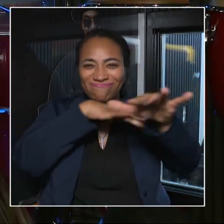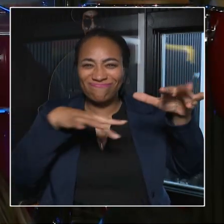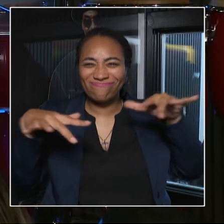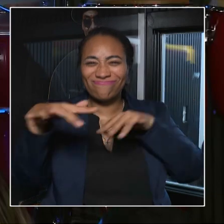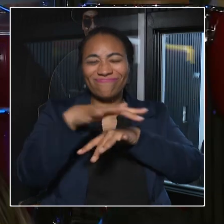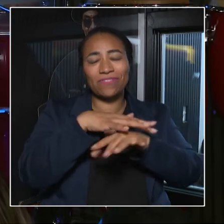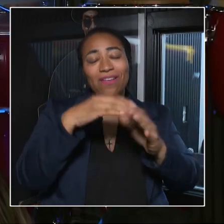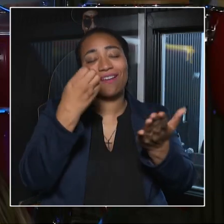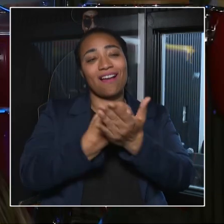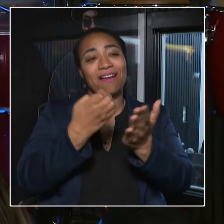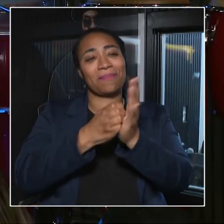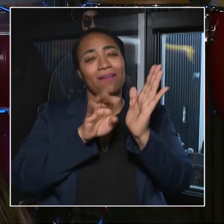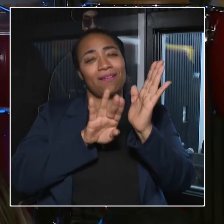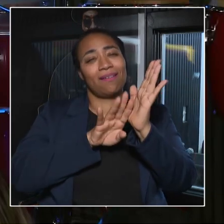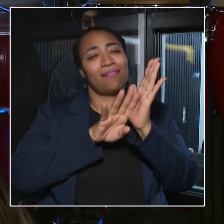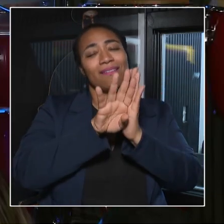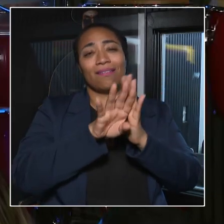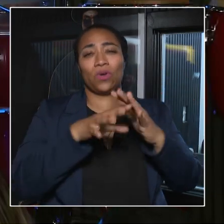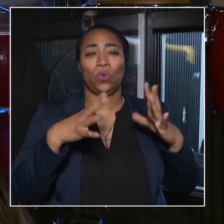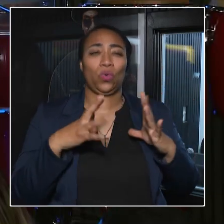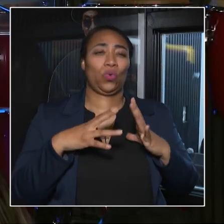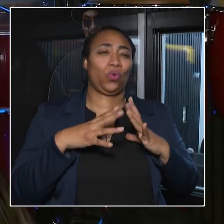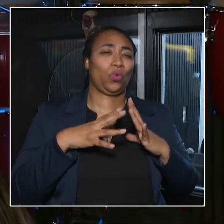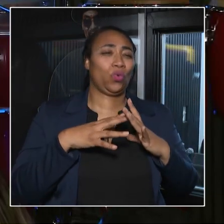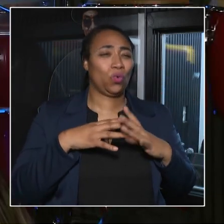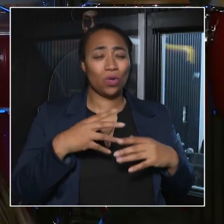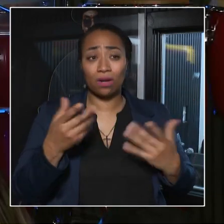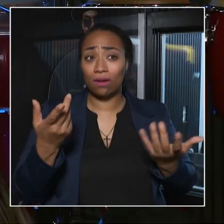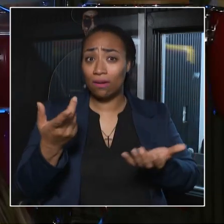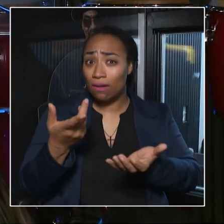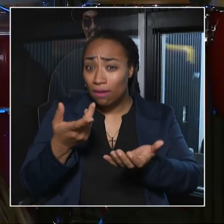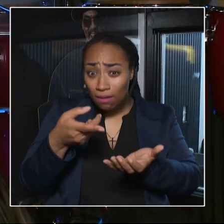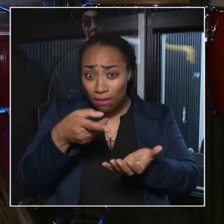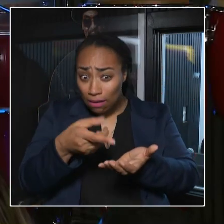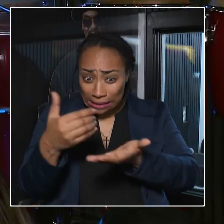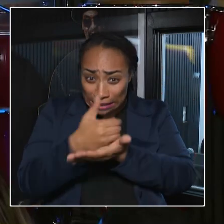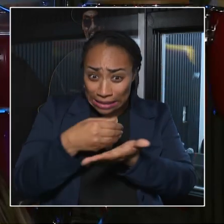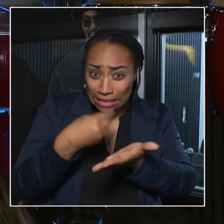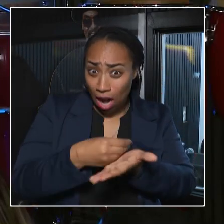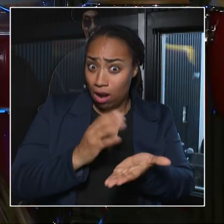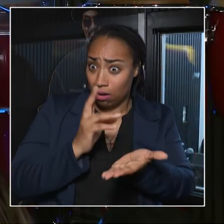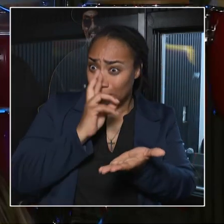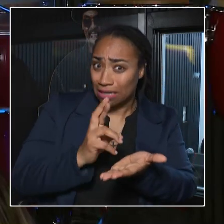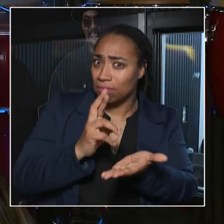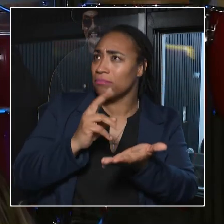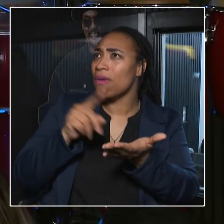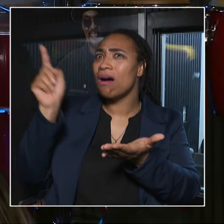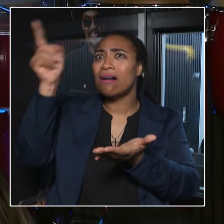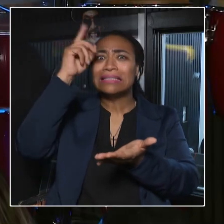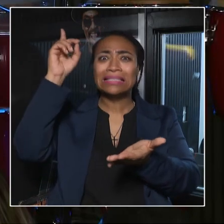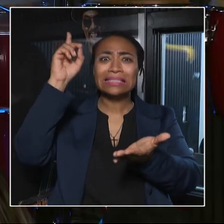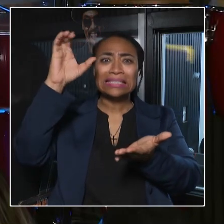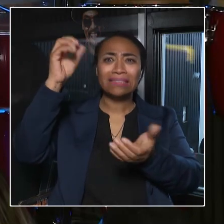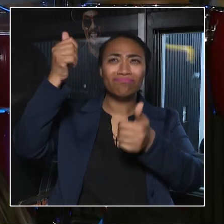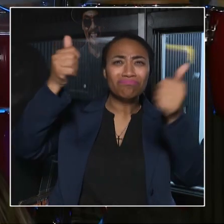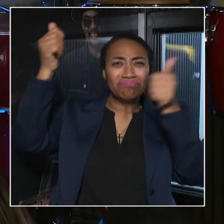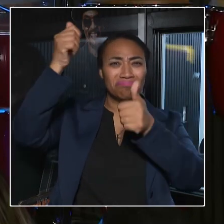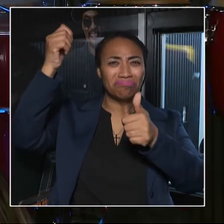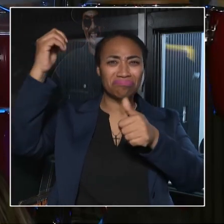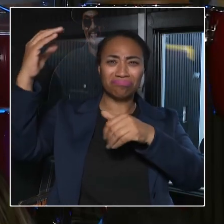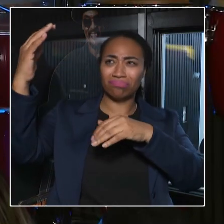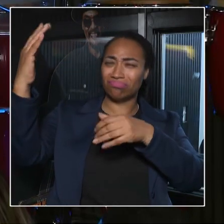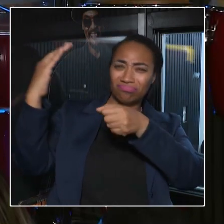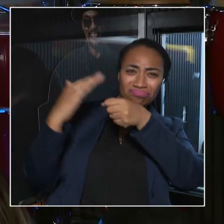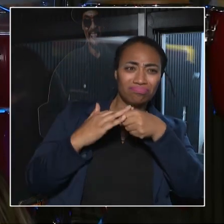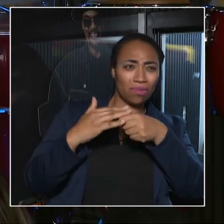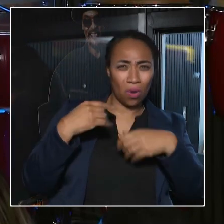us. But we over 300,000 strong, and we can decide every election. And it's up to us to register to vote. It's